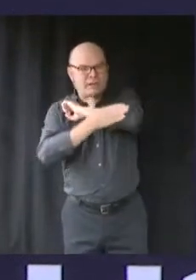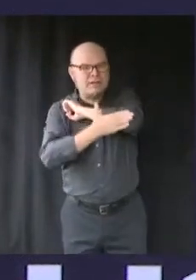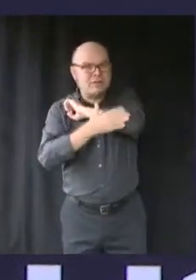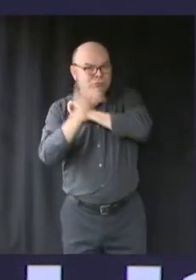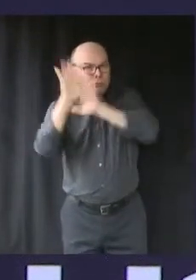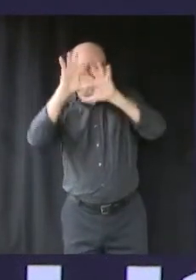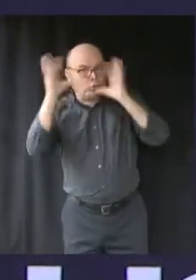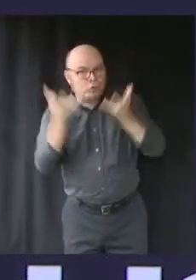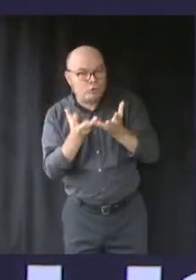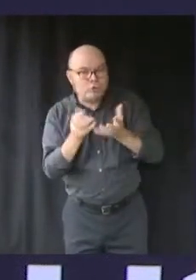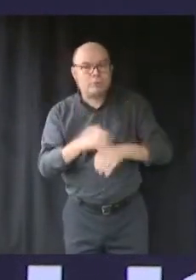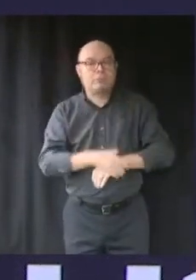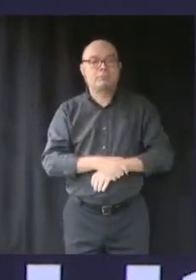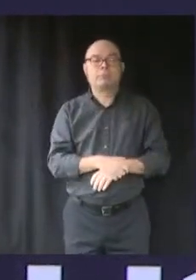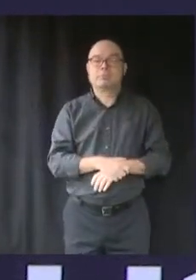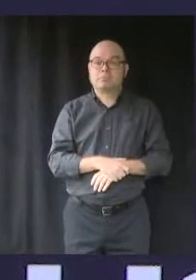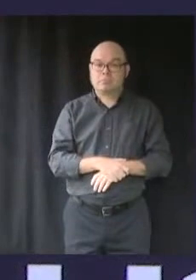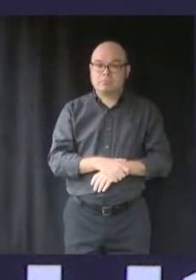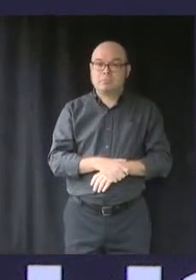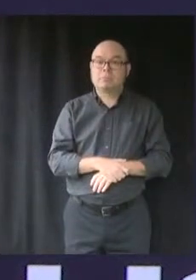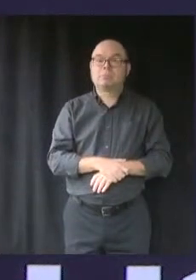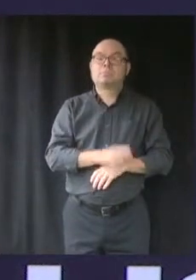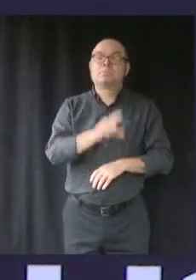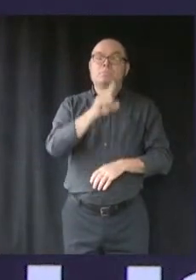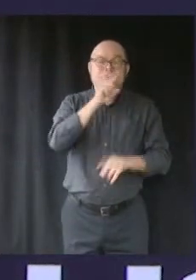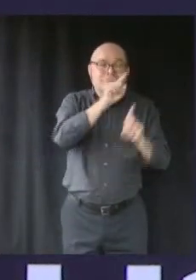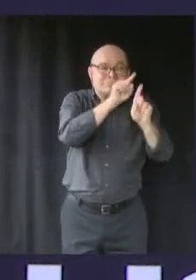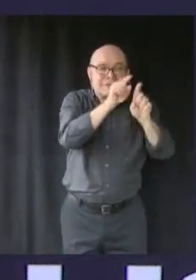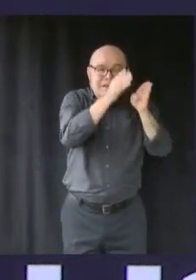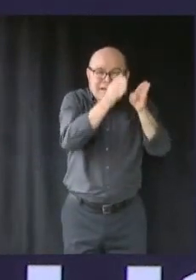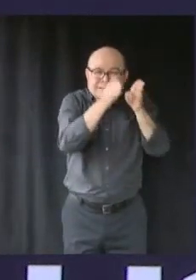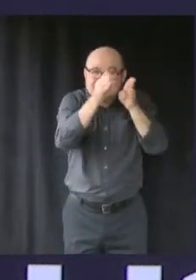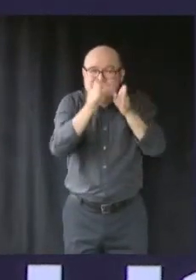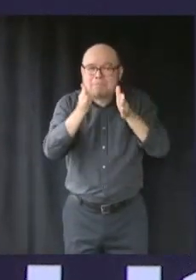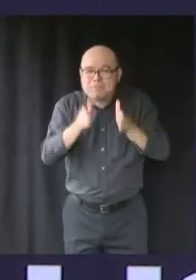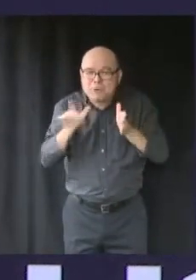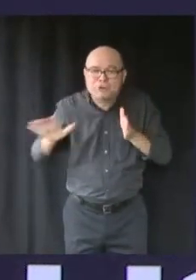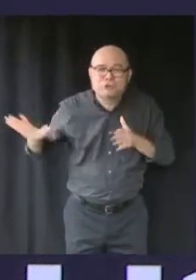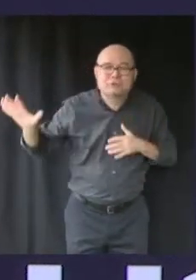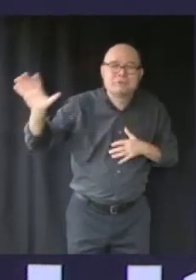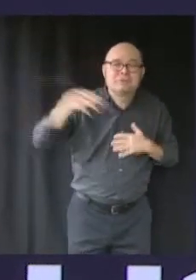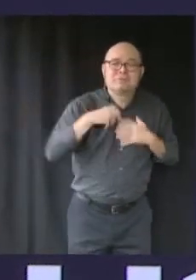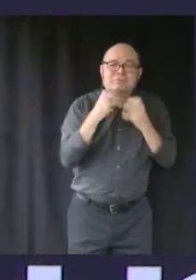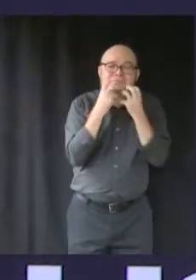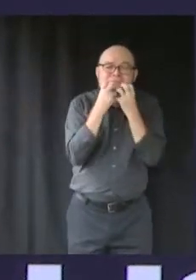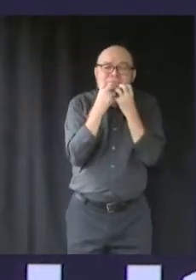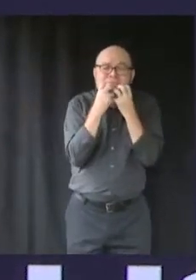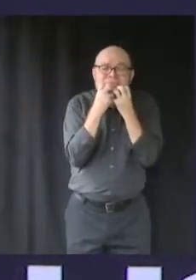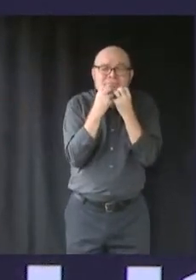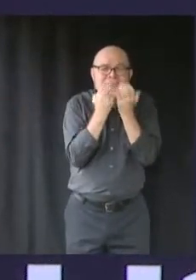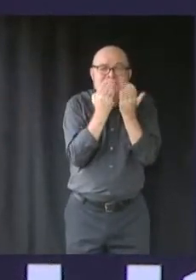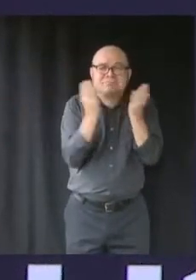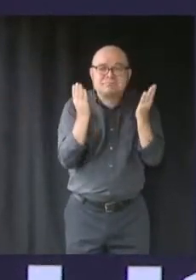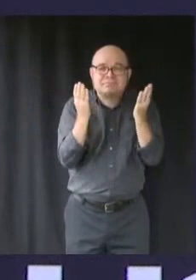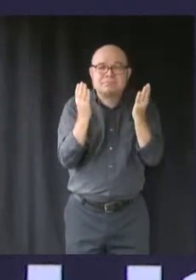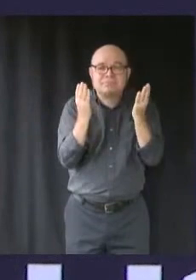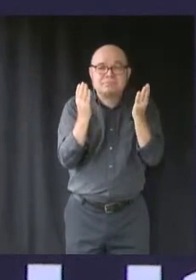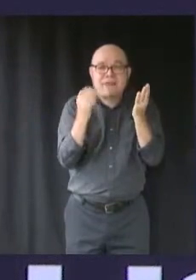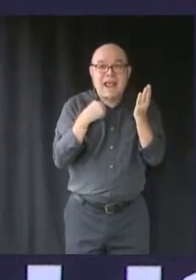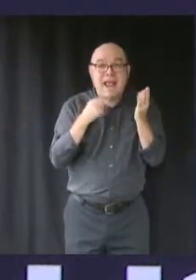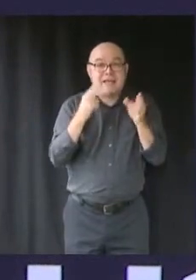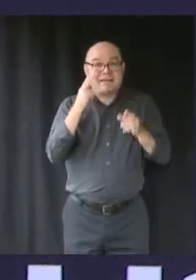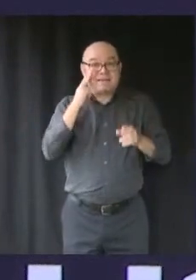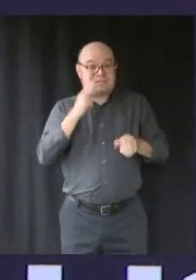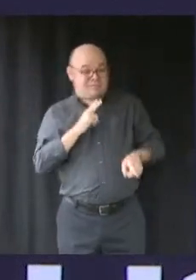every person is counted as someone who deserves freedom and human